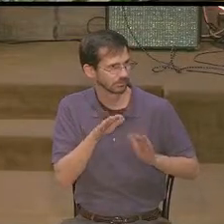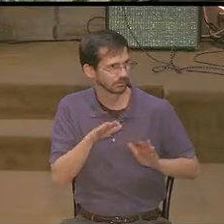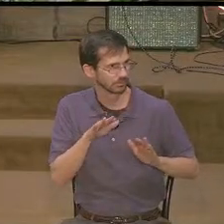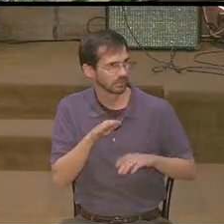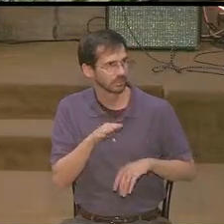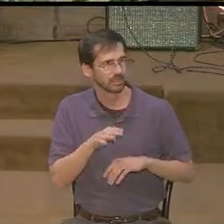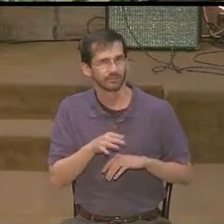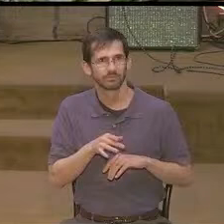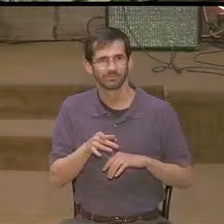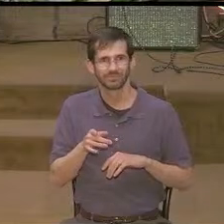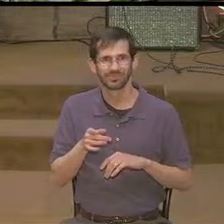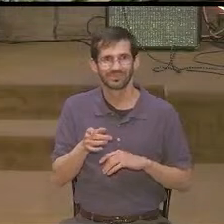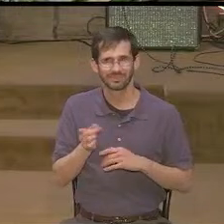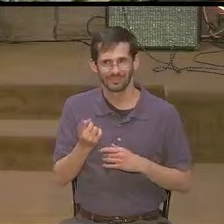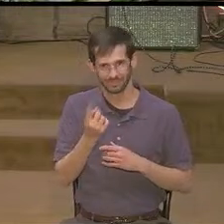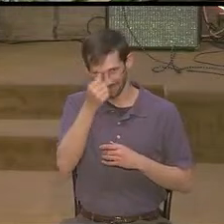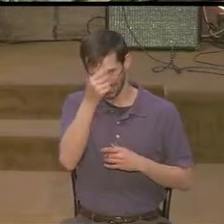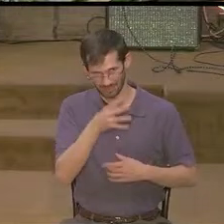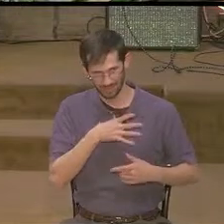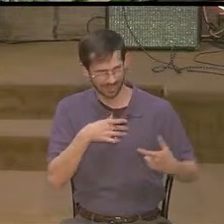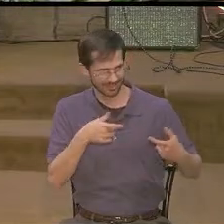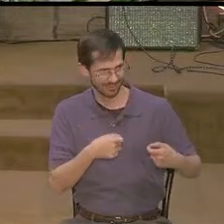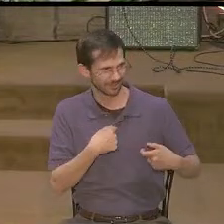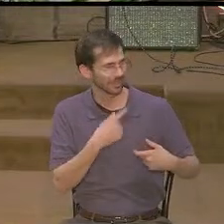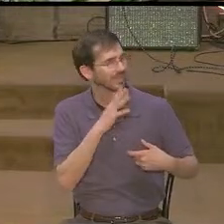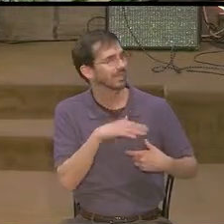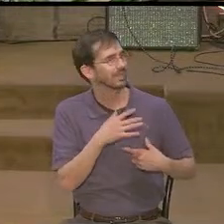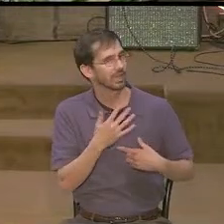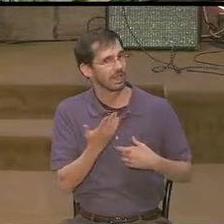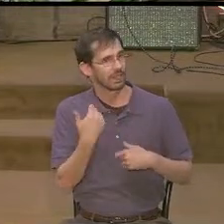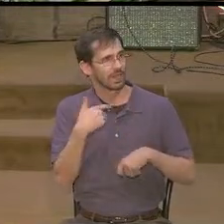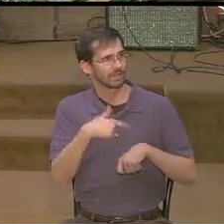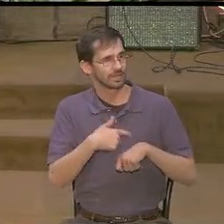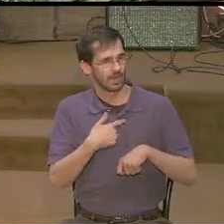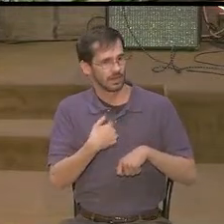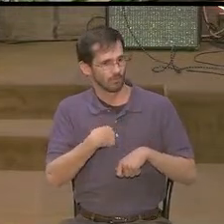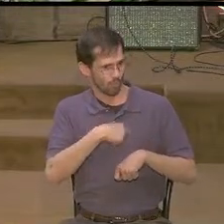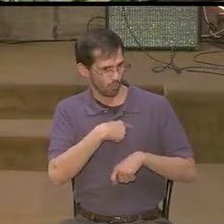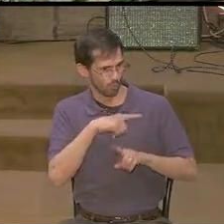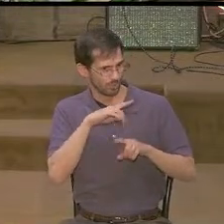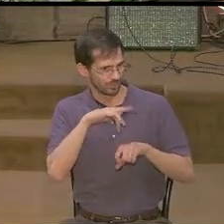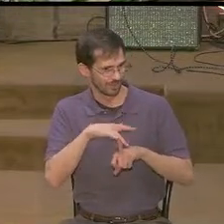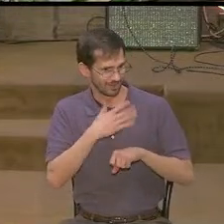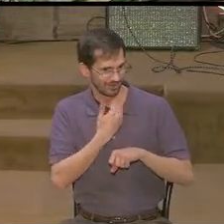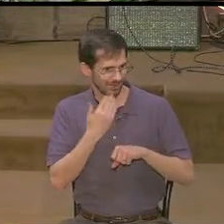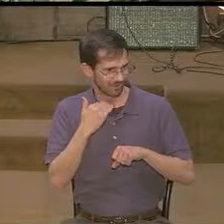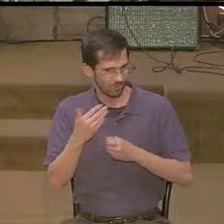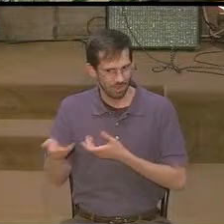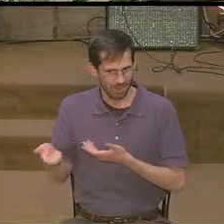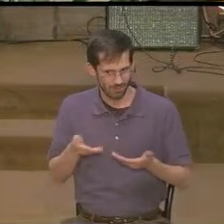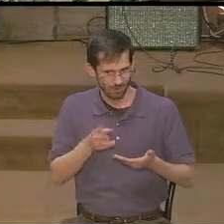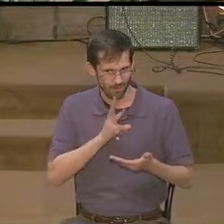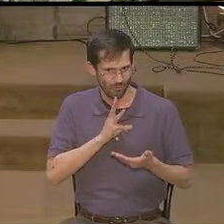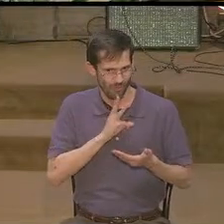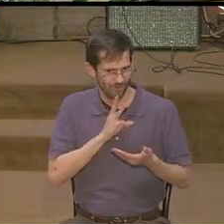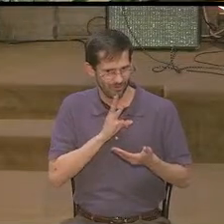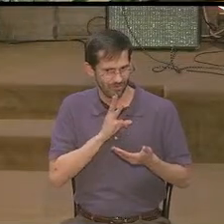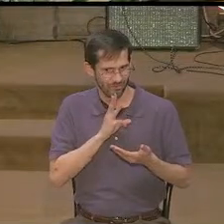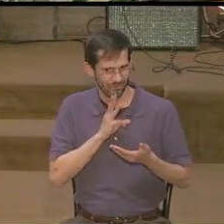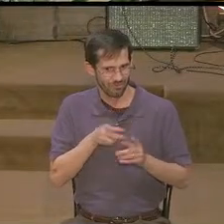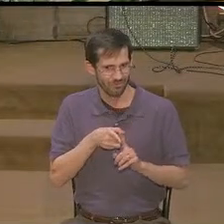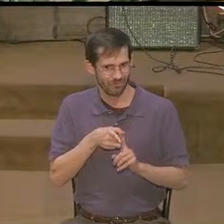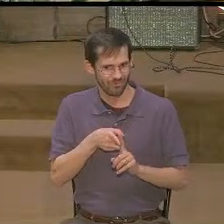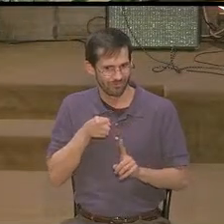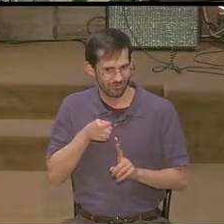Israel, this is so awesome. On our last trip to Israel, I bought some water back